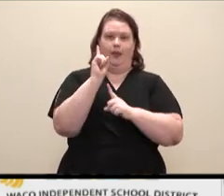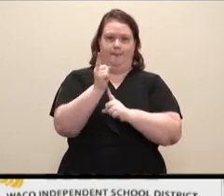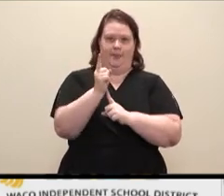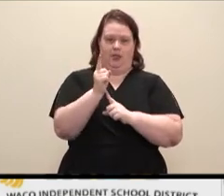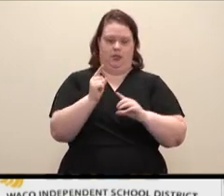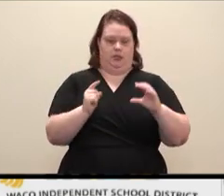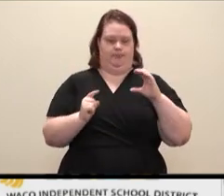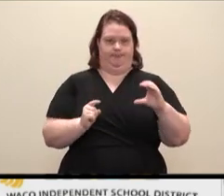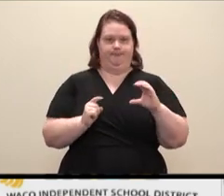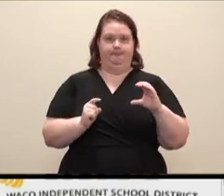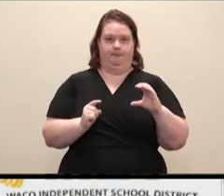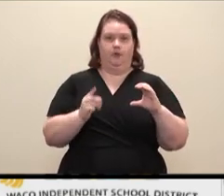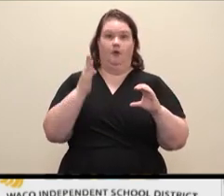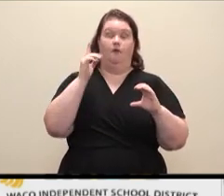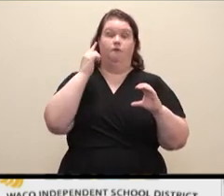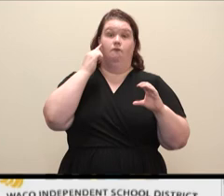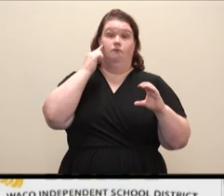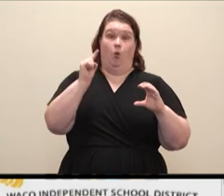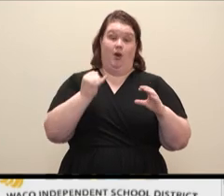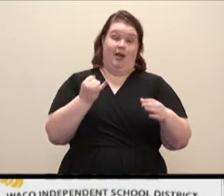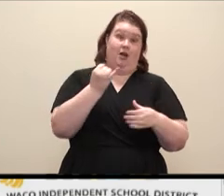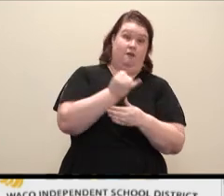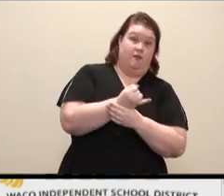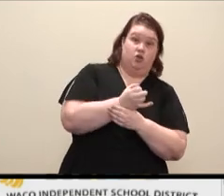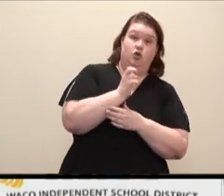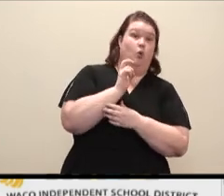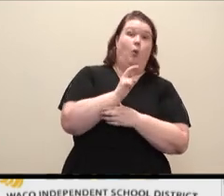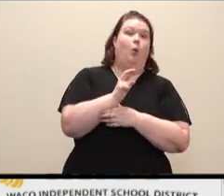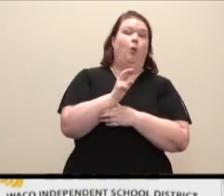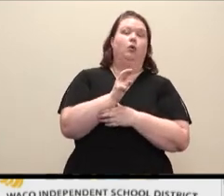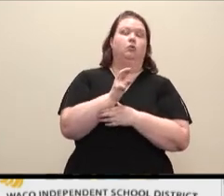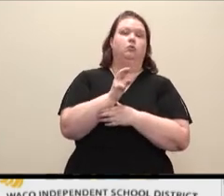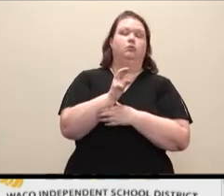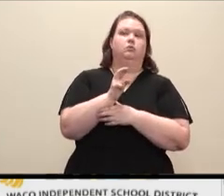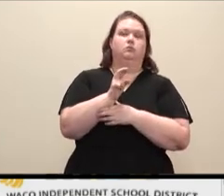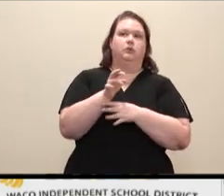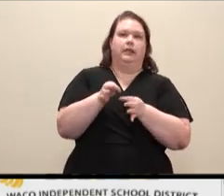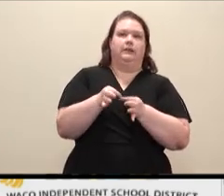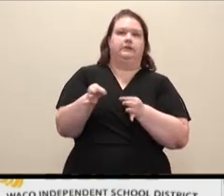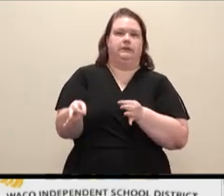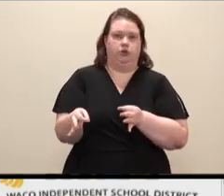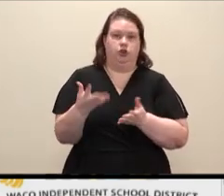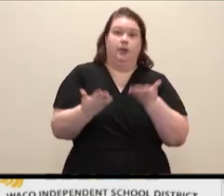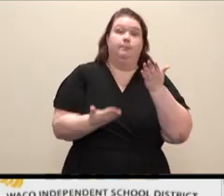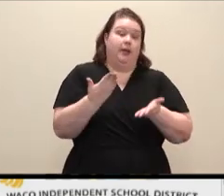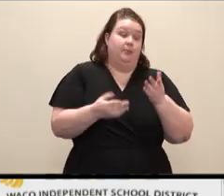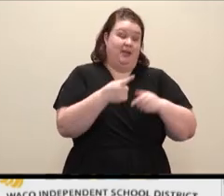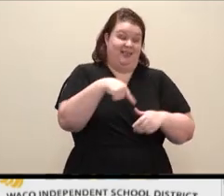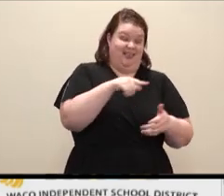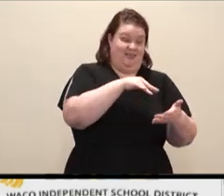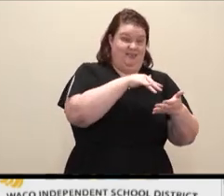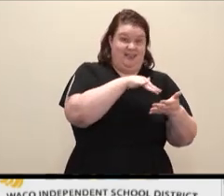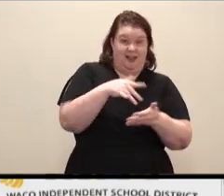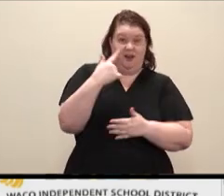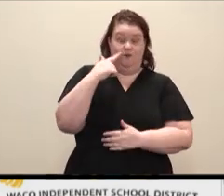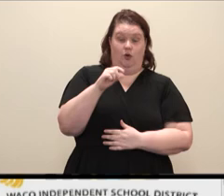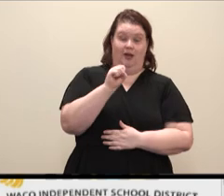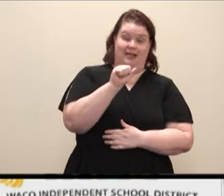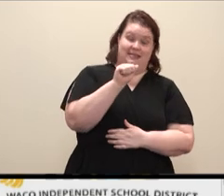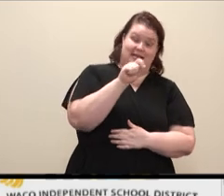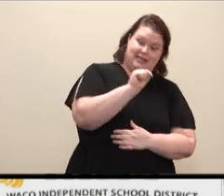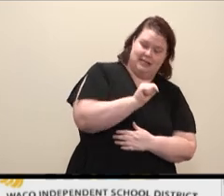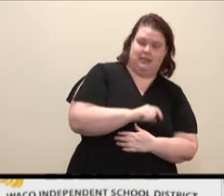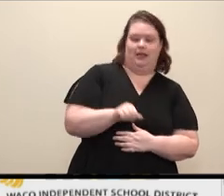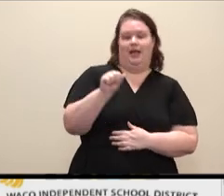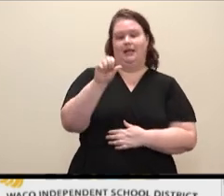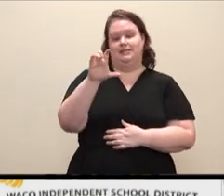intervention or extension. So students who maybe need to study for AP exams or ACT or SAT or different